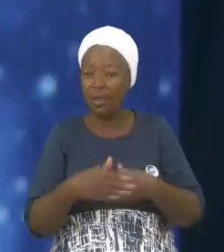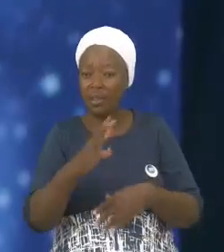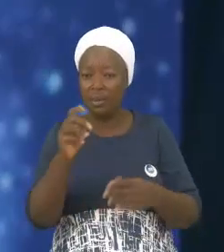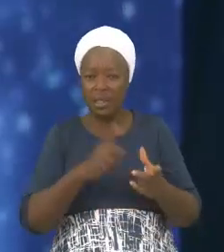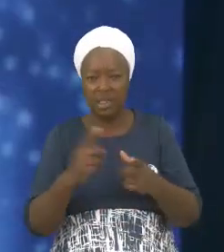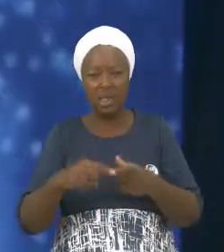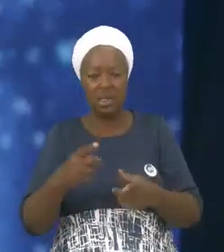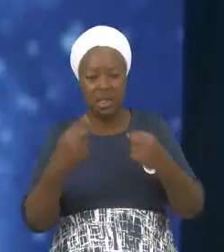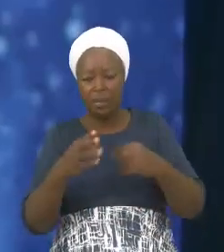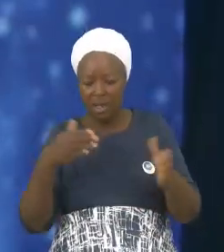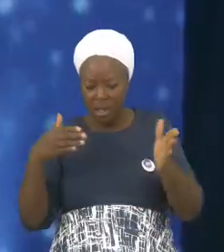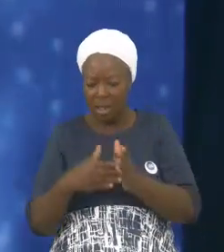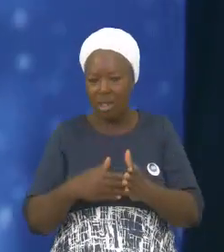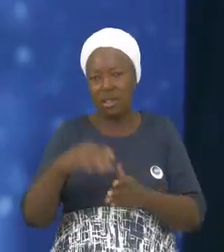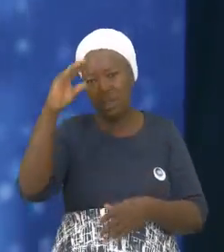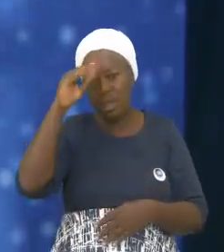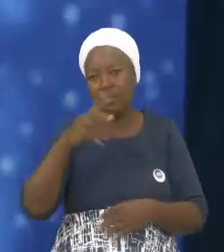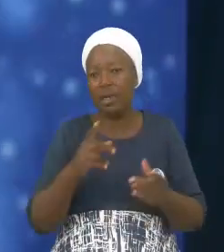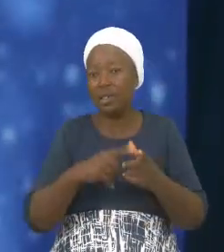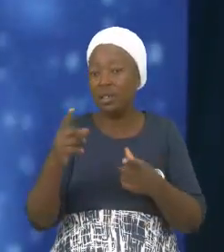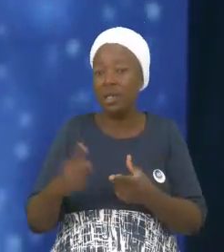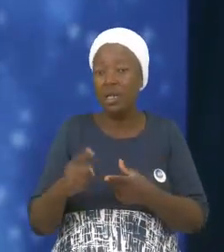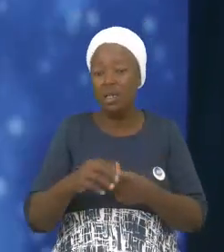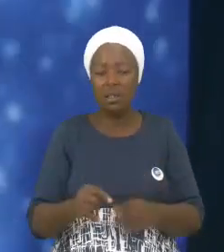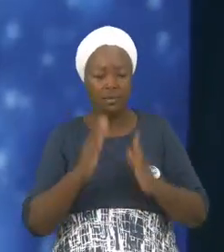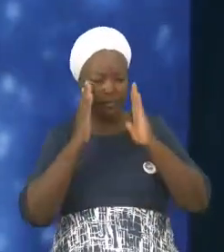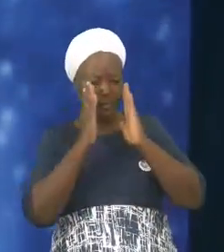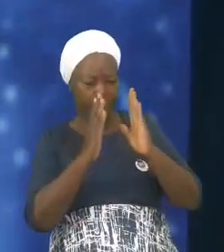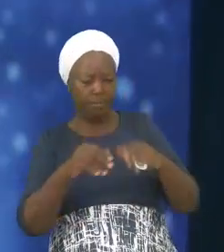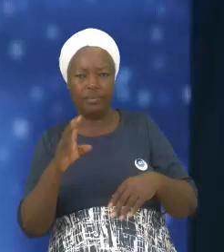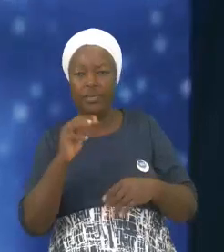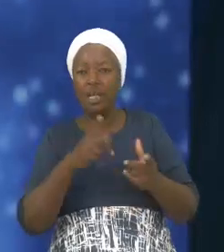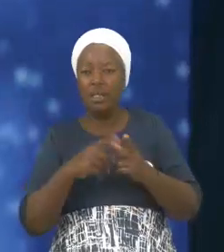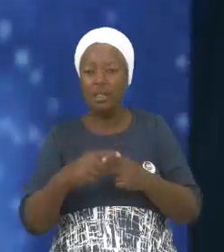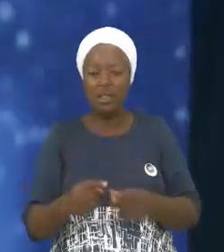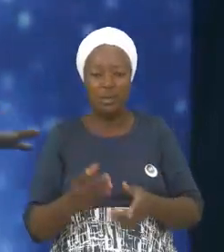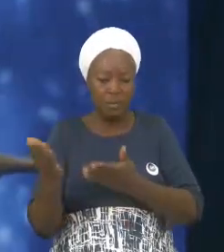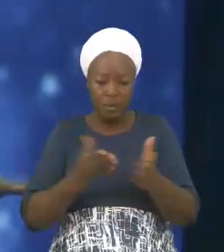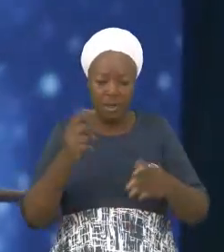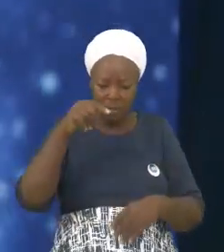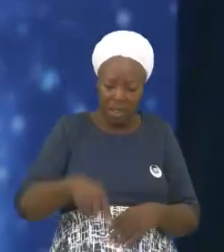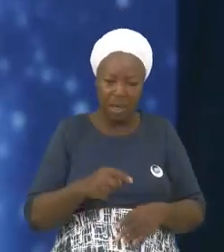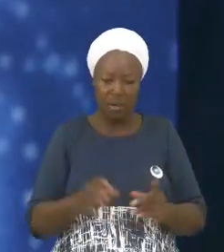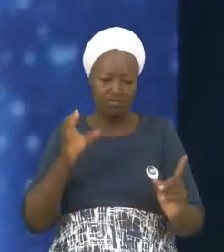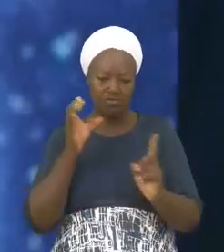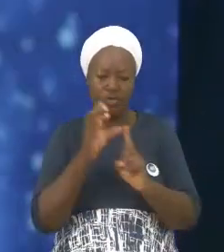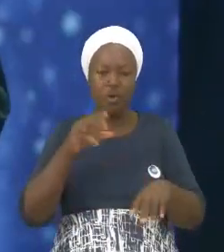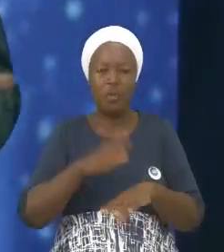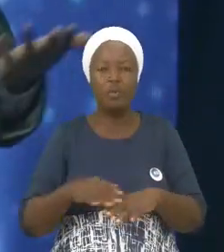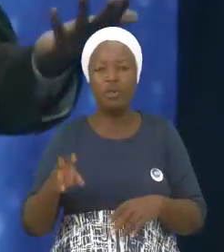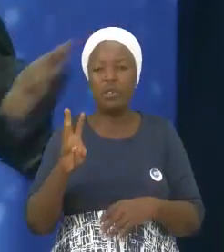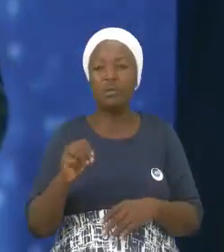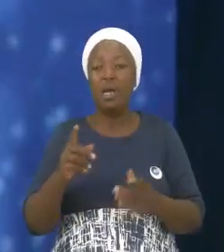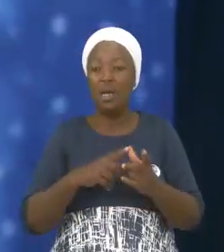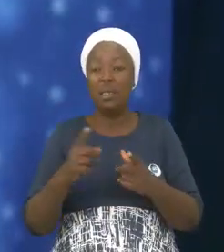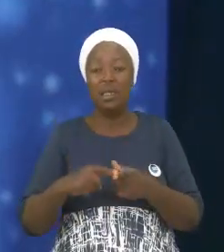came against him and he confronted him. He got him down, trampled upon him, and there was